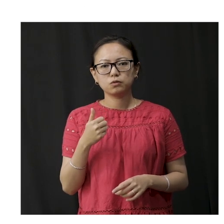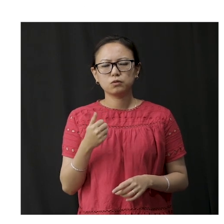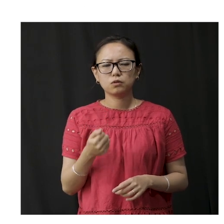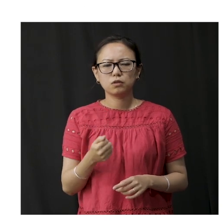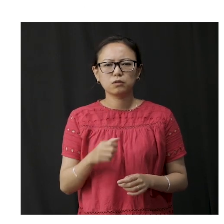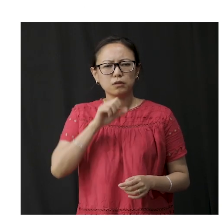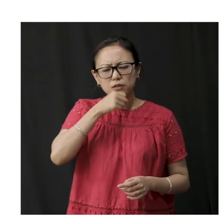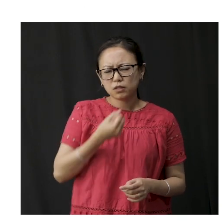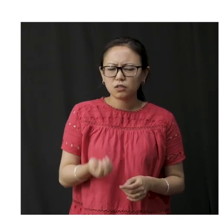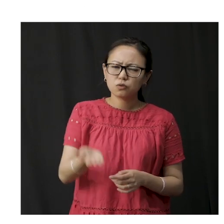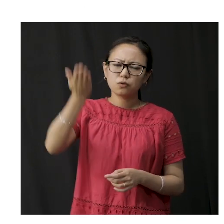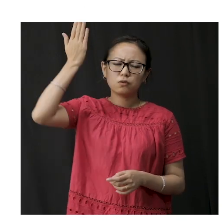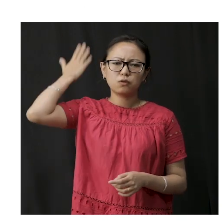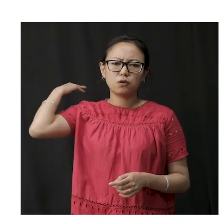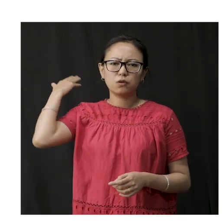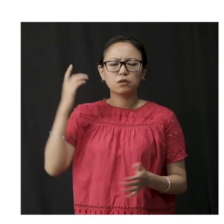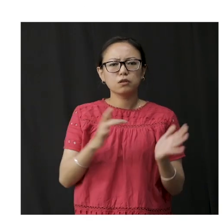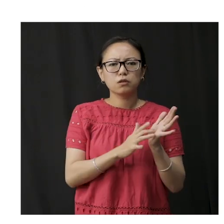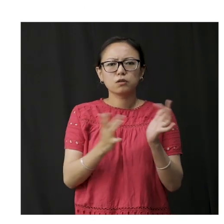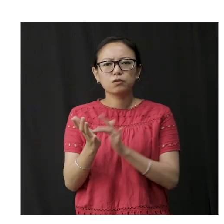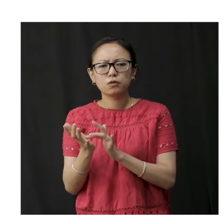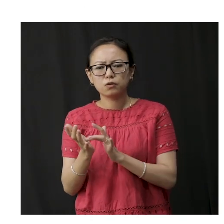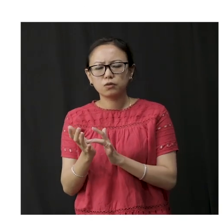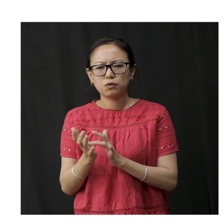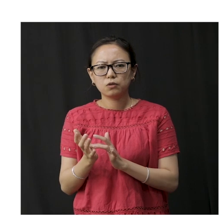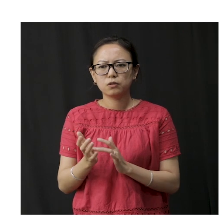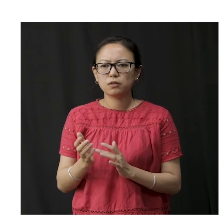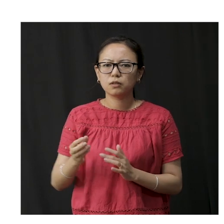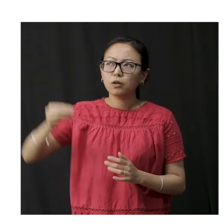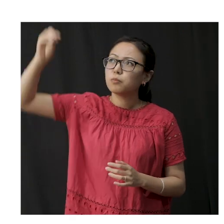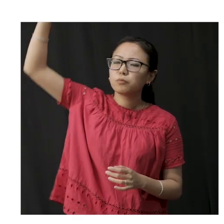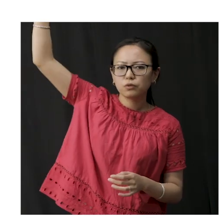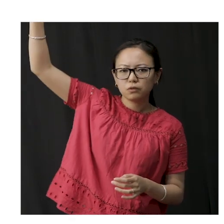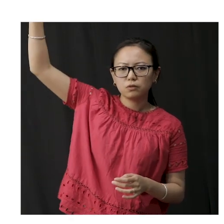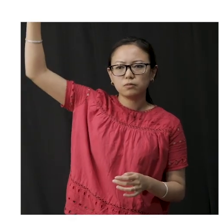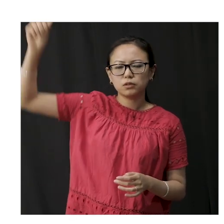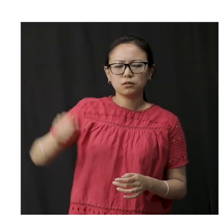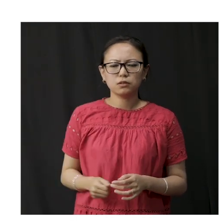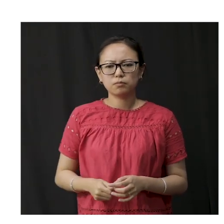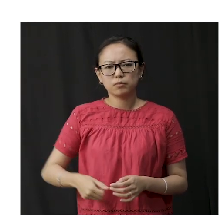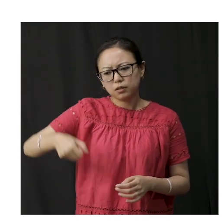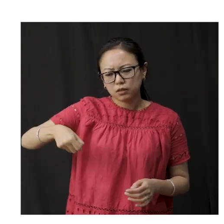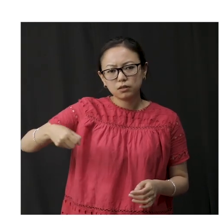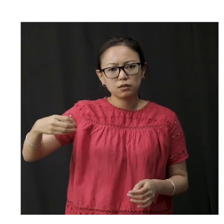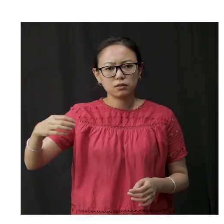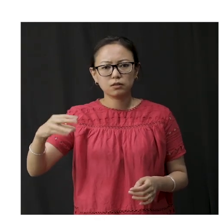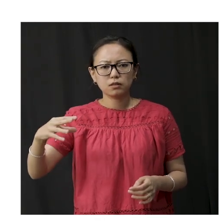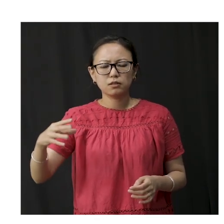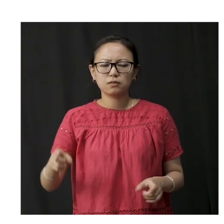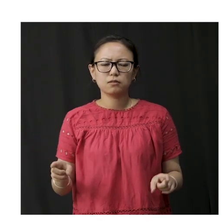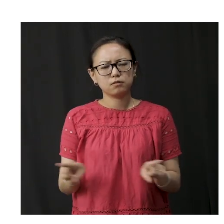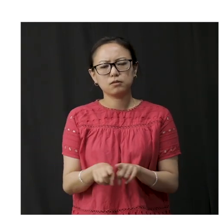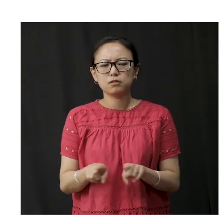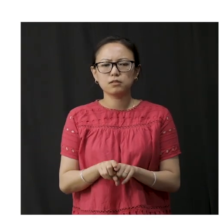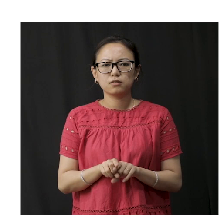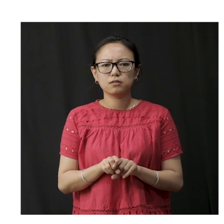up as lanterns for all beneath the sky, and nobody can blow them out, for